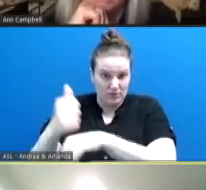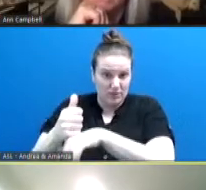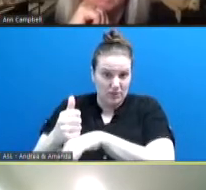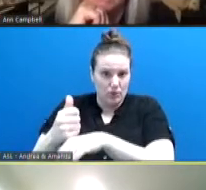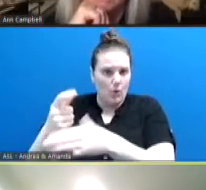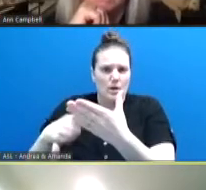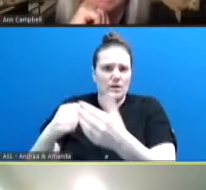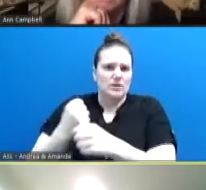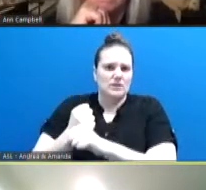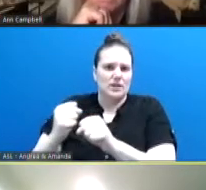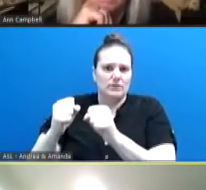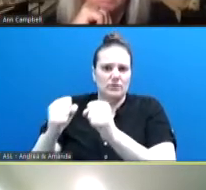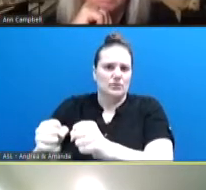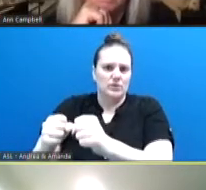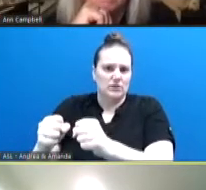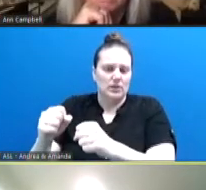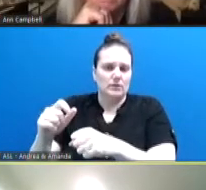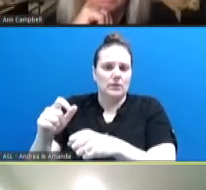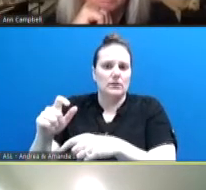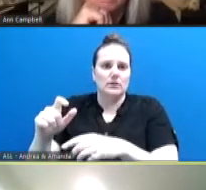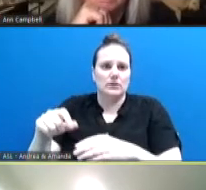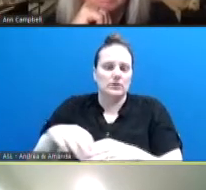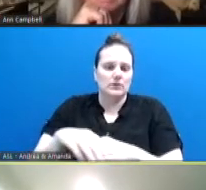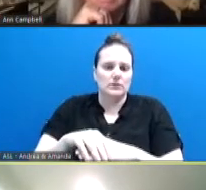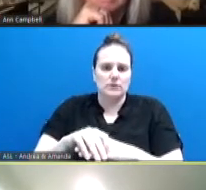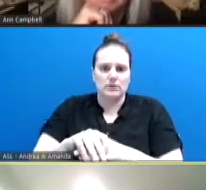Safe Streets Task Force of the FBI.